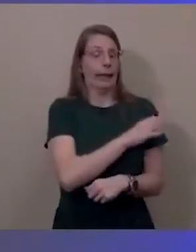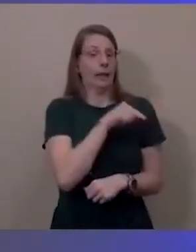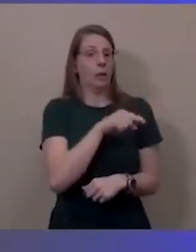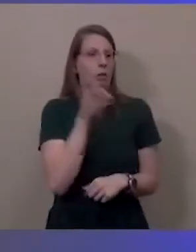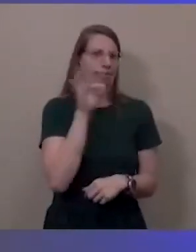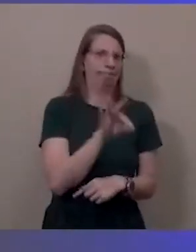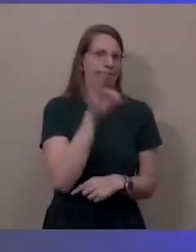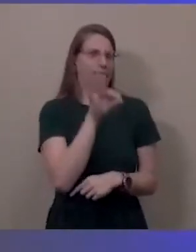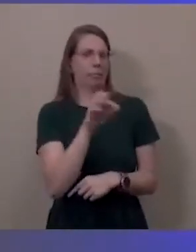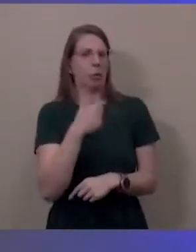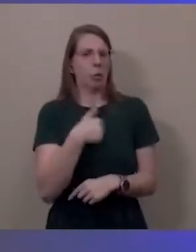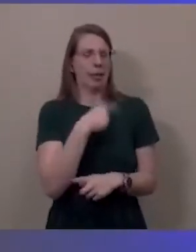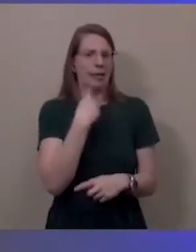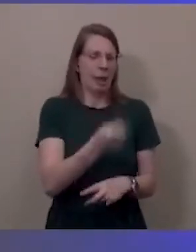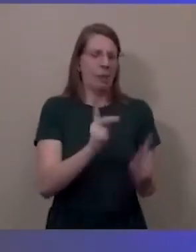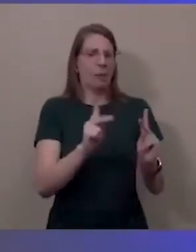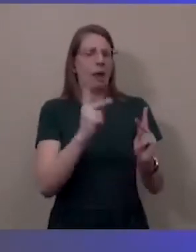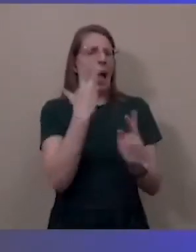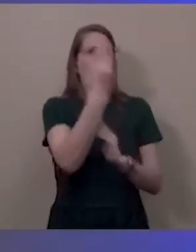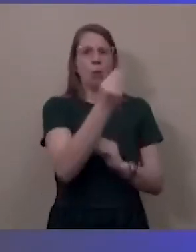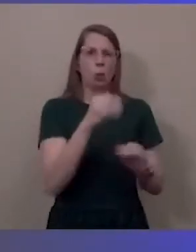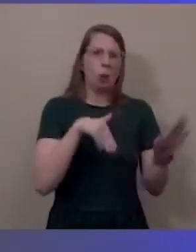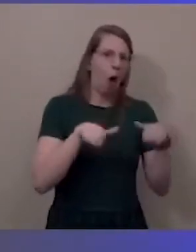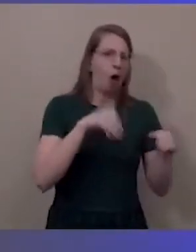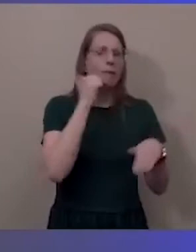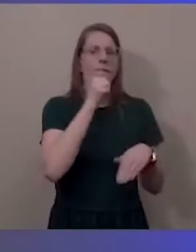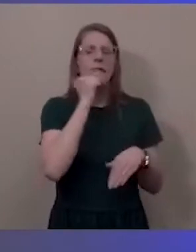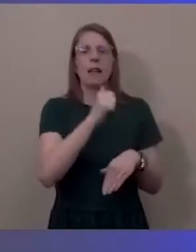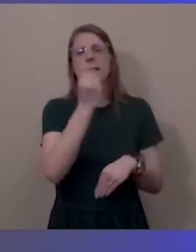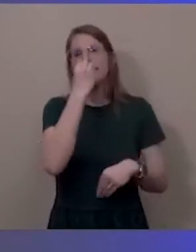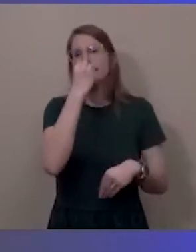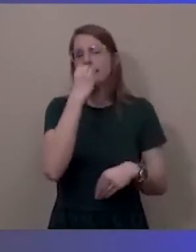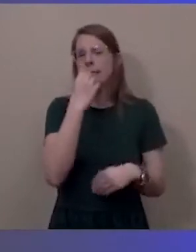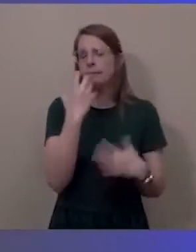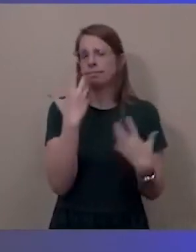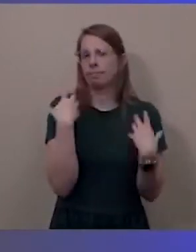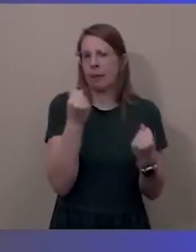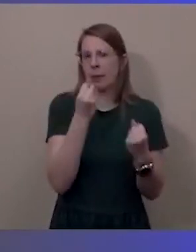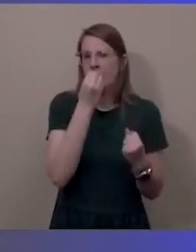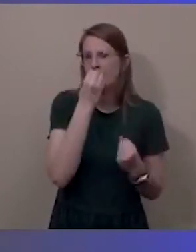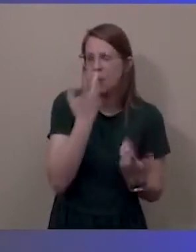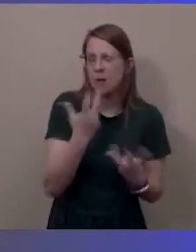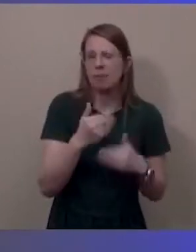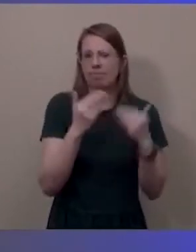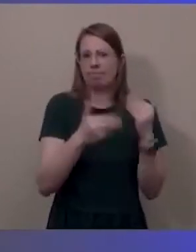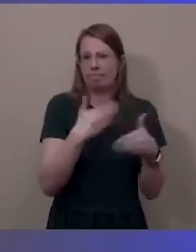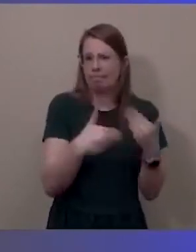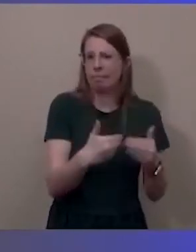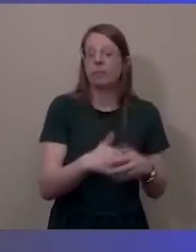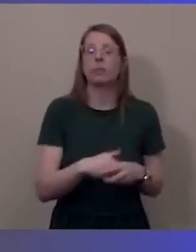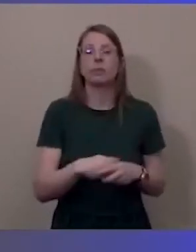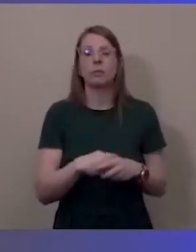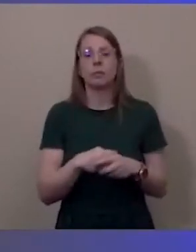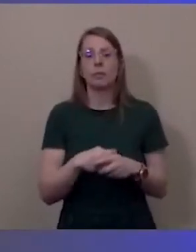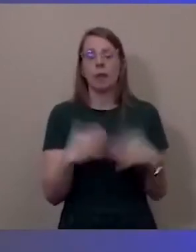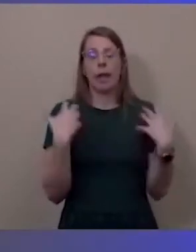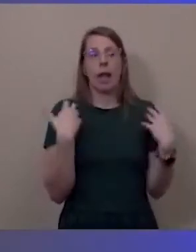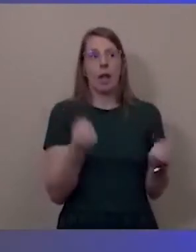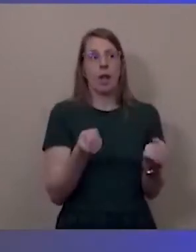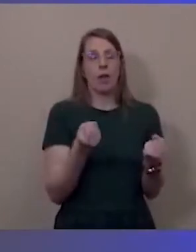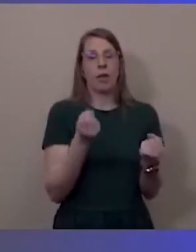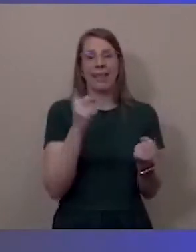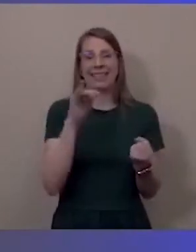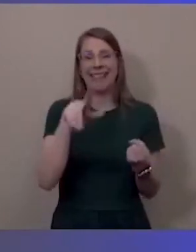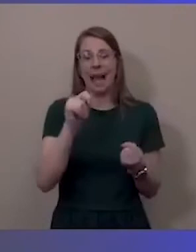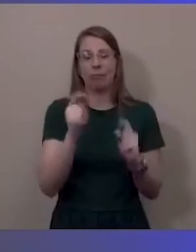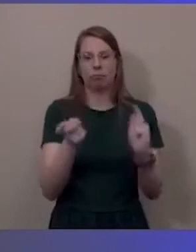it. We tell people, get out and walk every day, eat a healthy diet, and the way the definition of a healthy diet evolves over